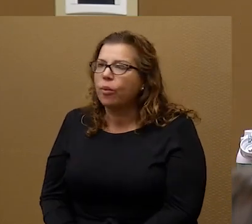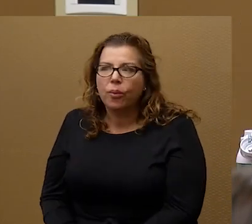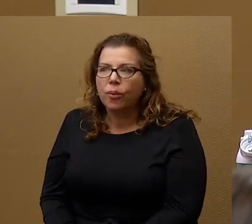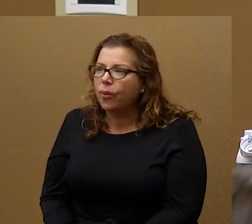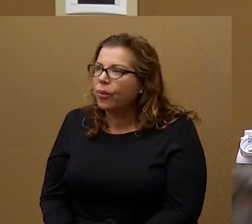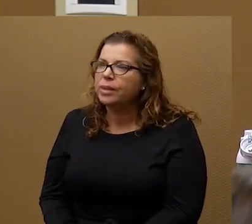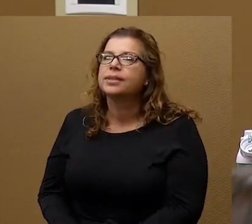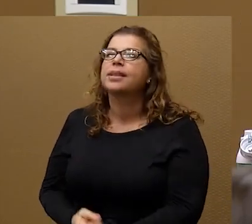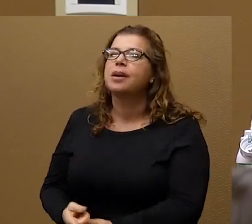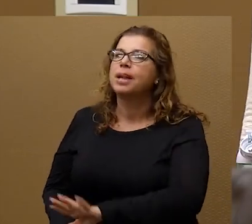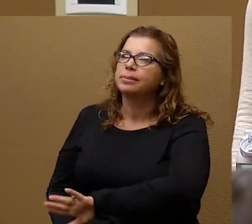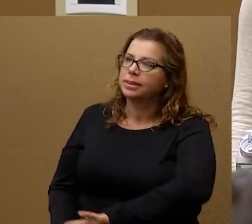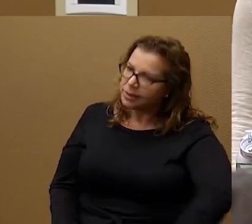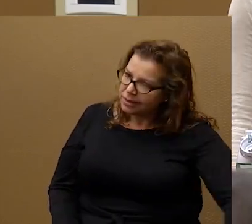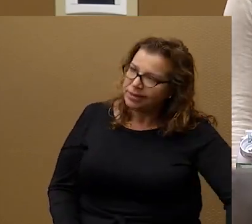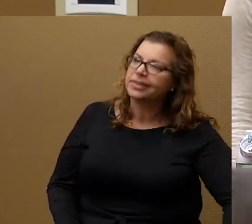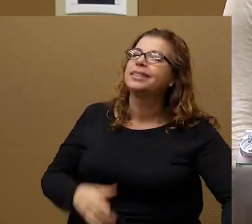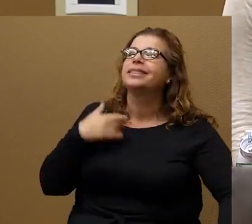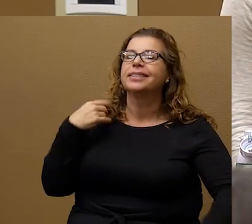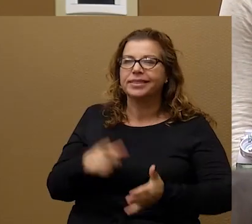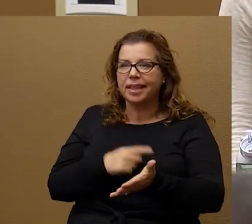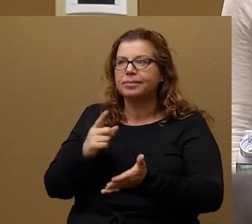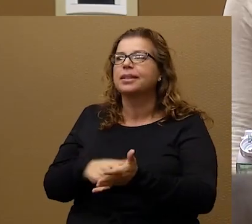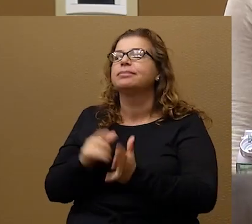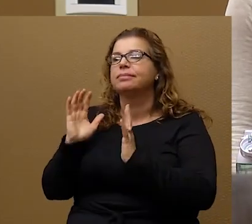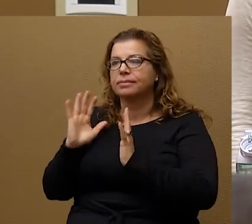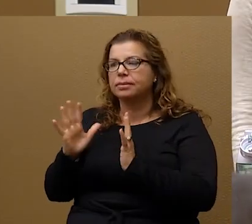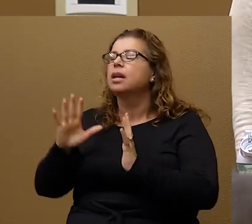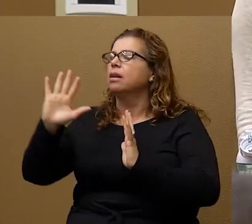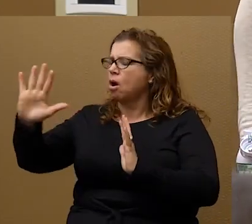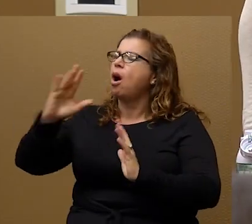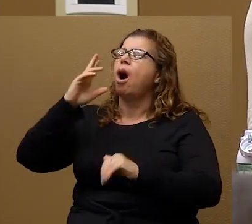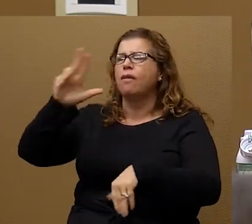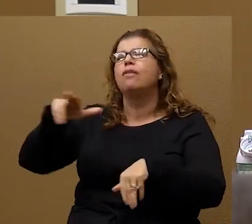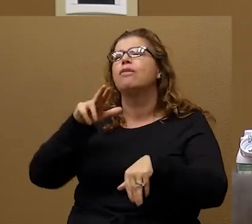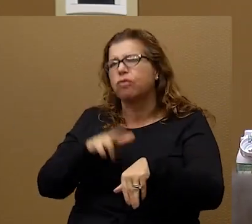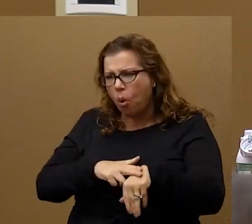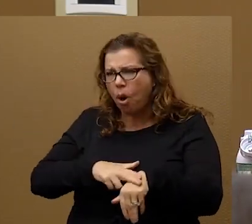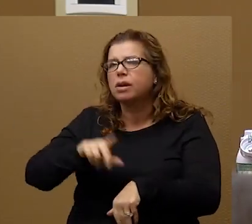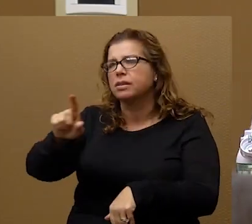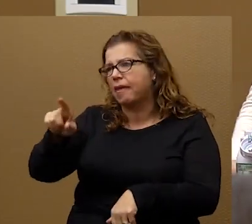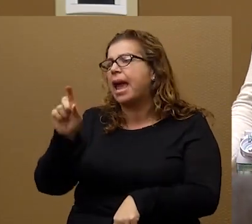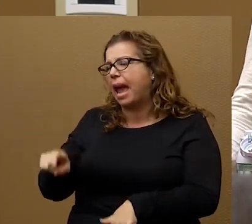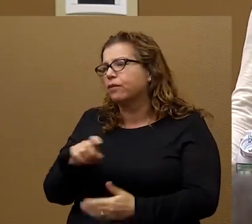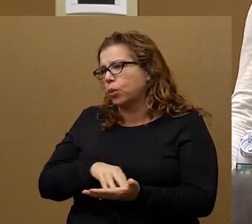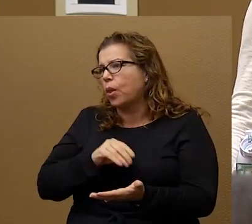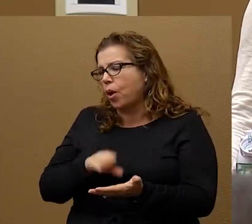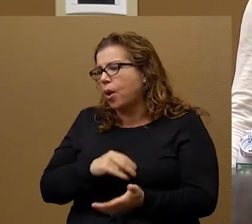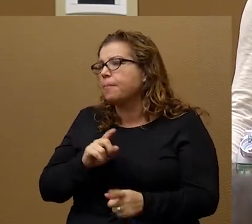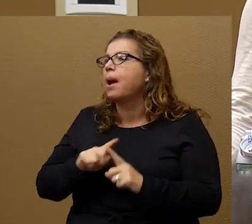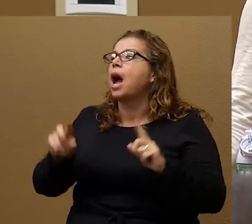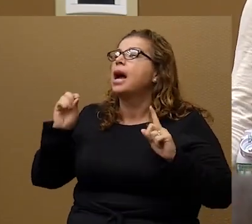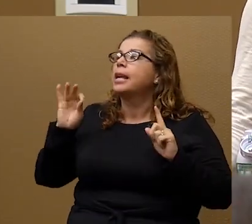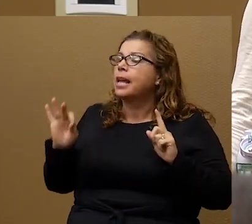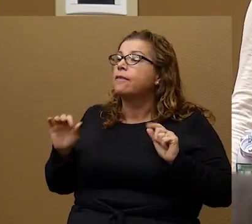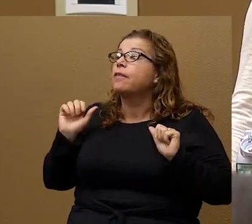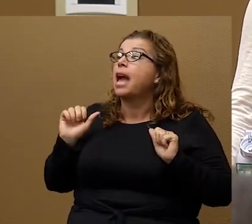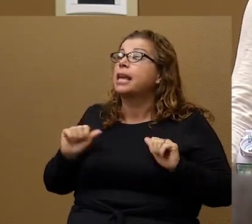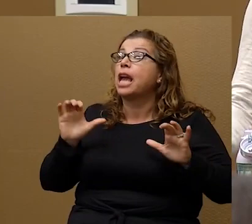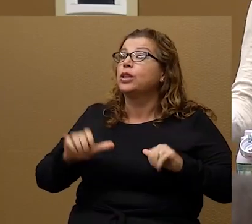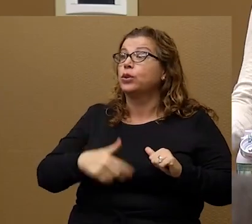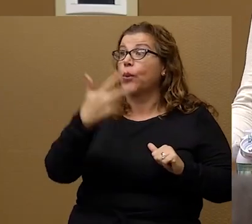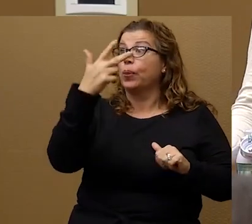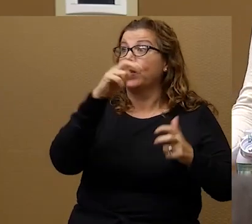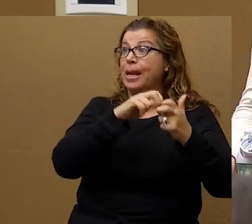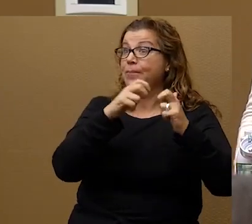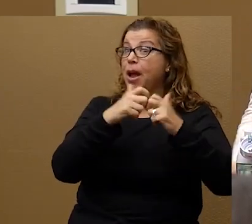and it doesn't always have to be necessary. There's definitely a time and a place for that. But if they can do 3 problems